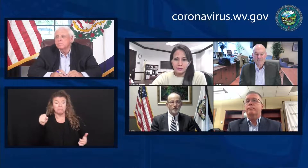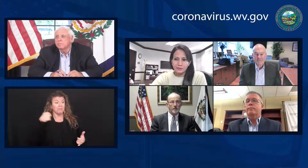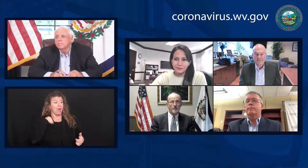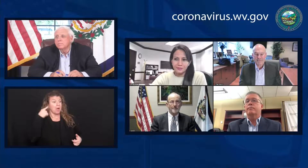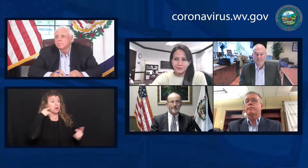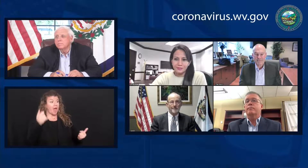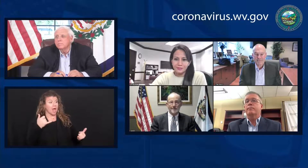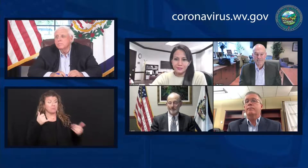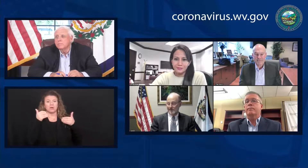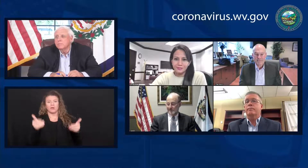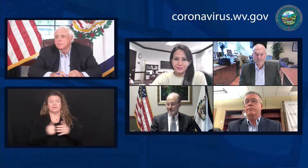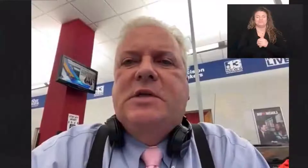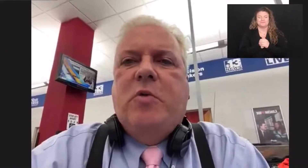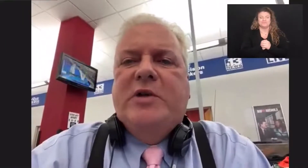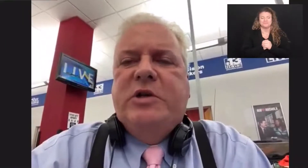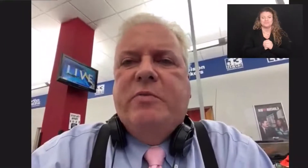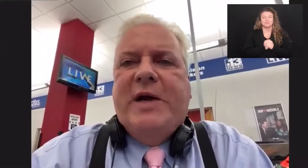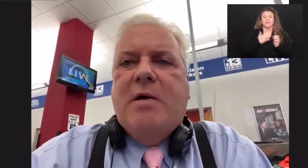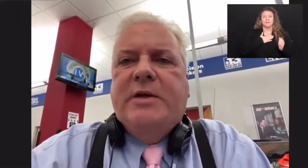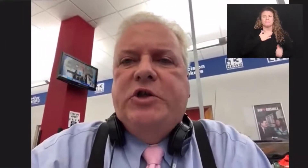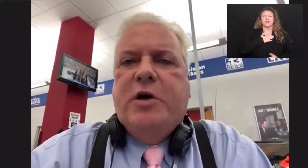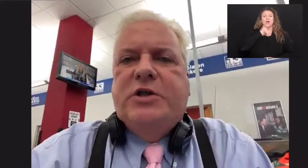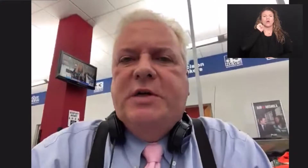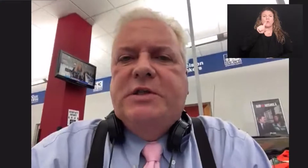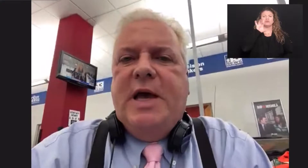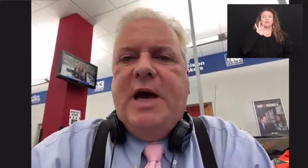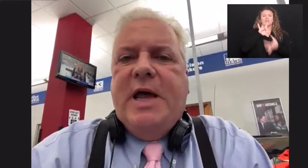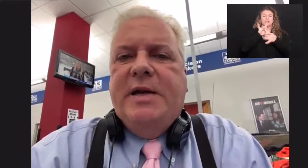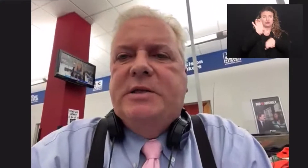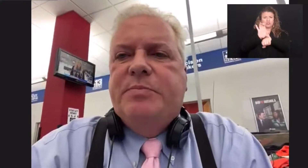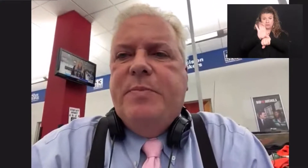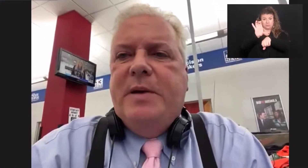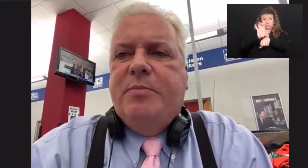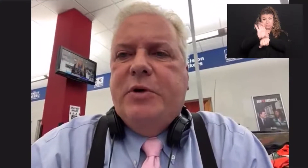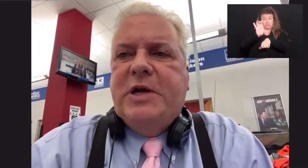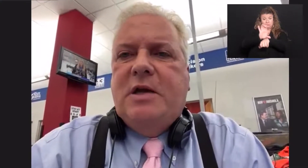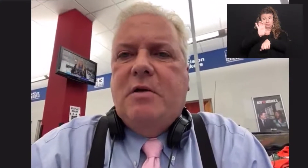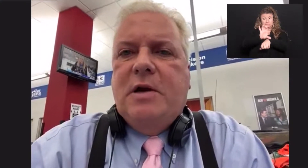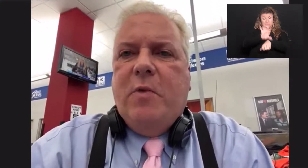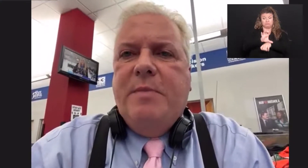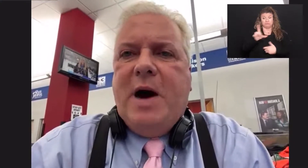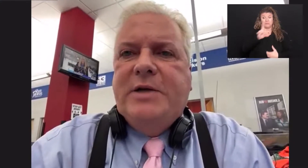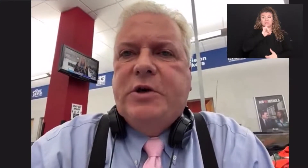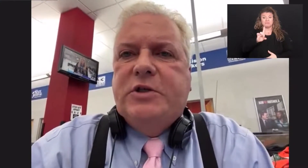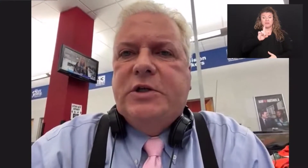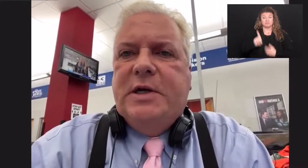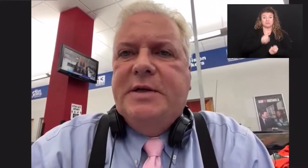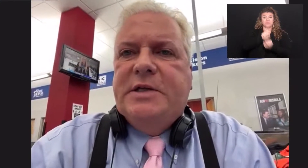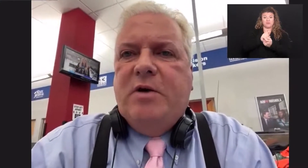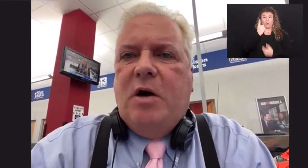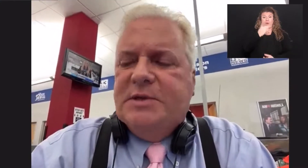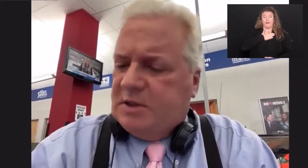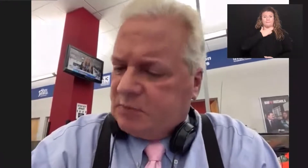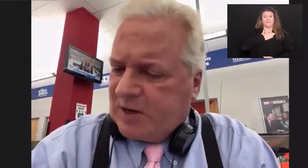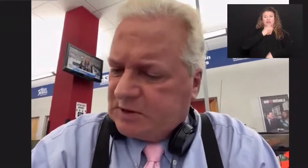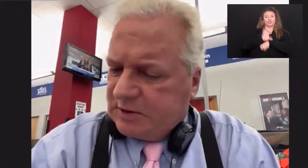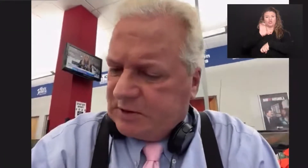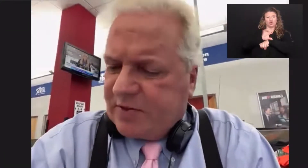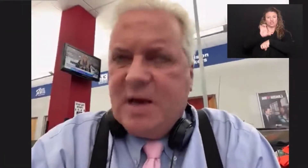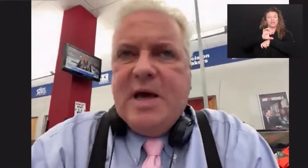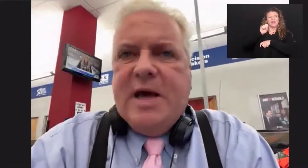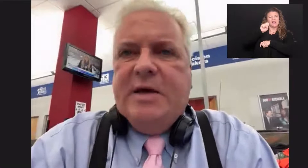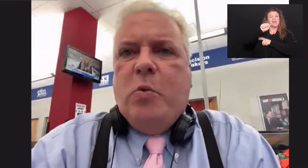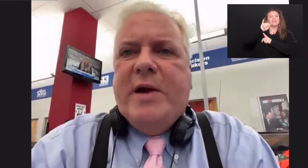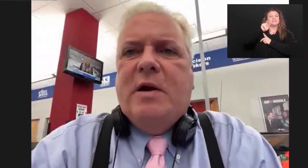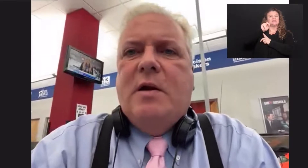yes. All right. This is a question regarding churches, and it's been particularly one my church in St. Albans has wrestled